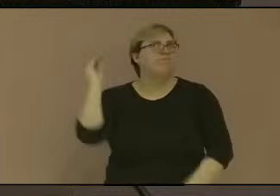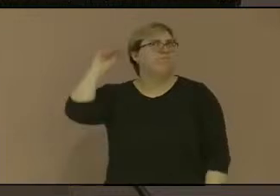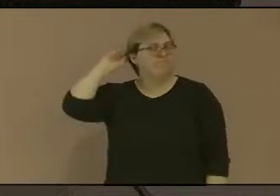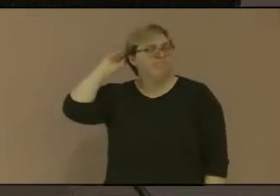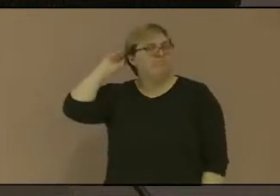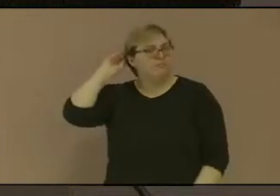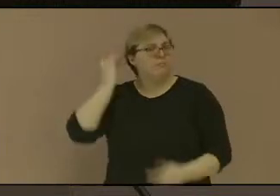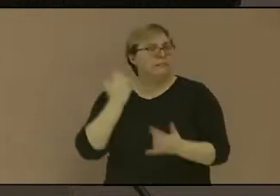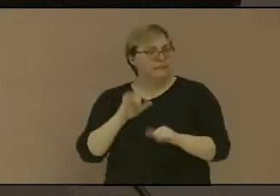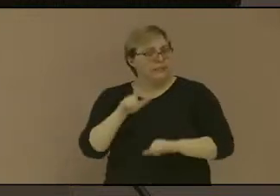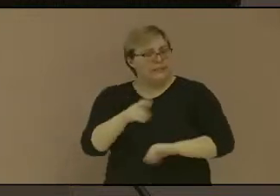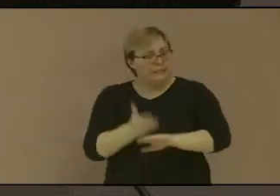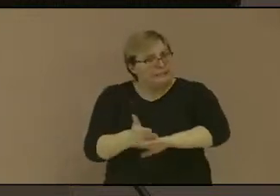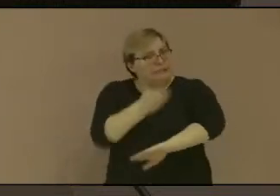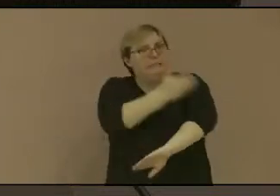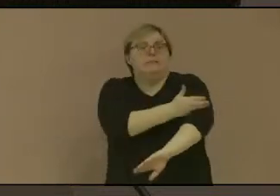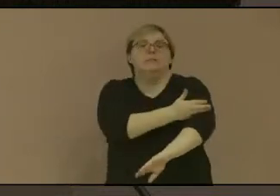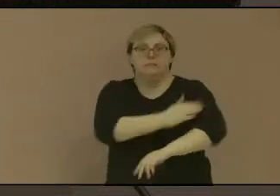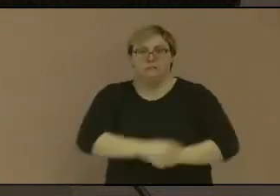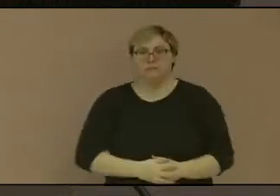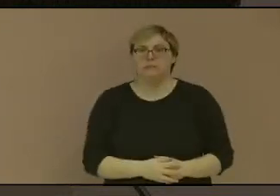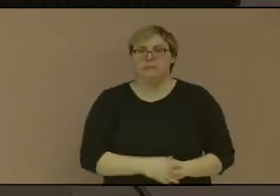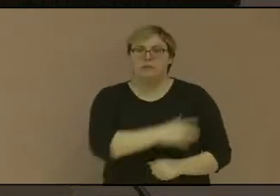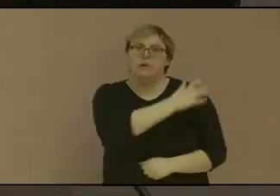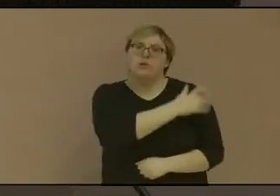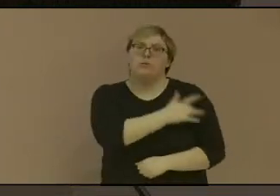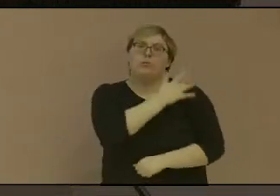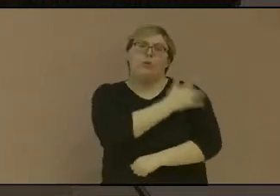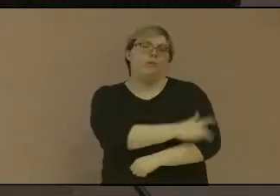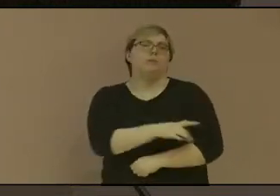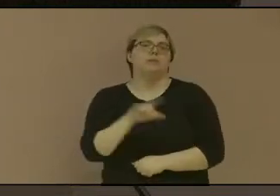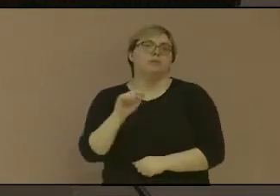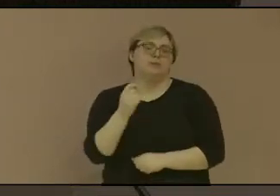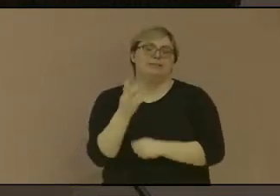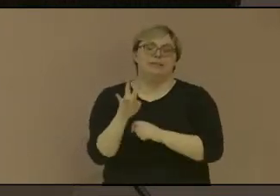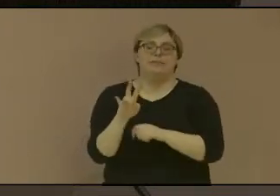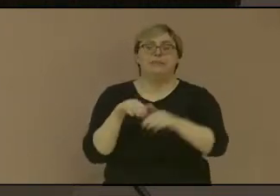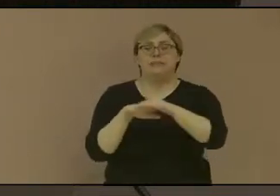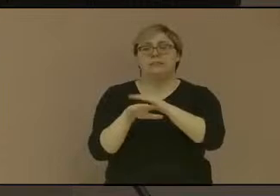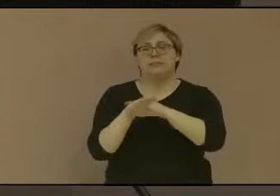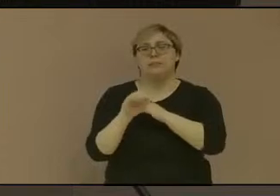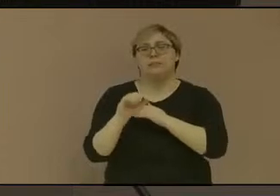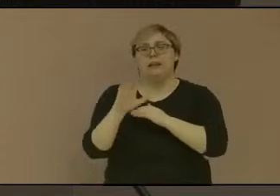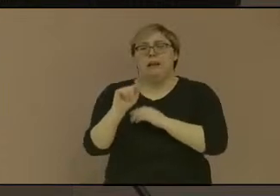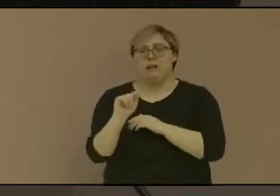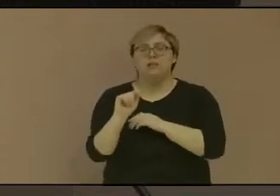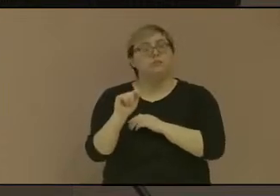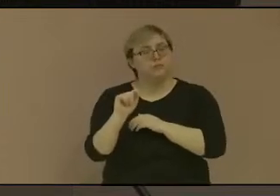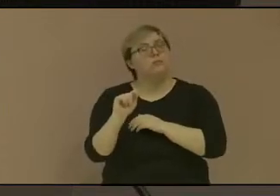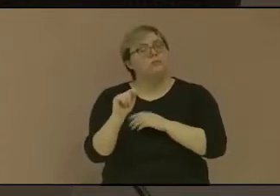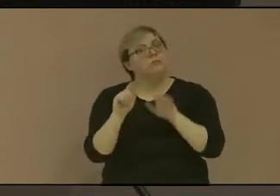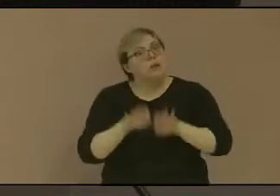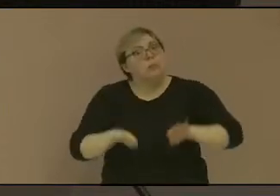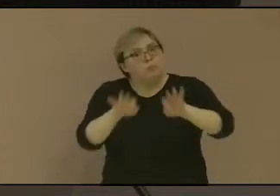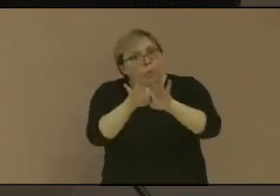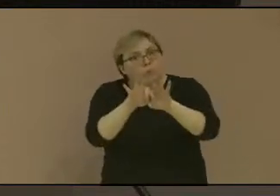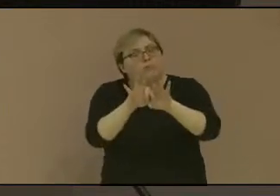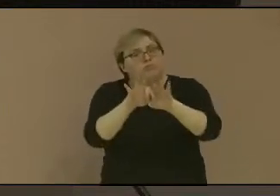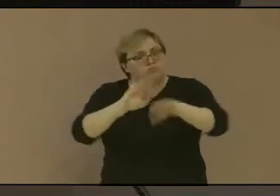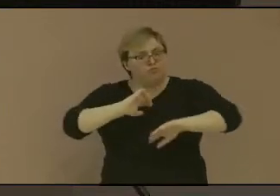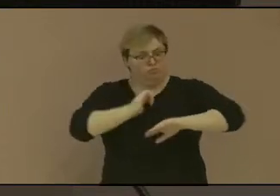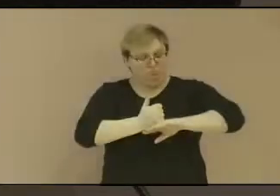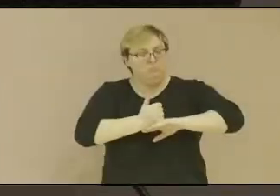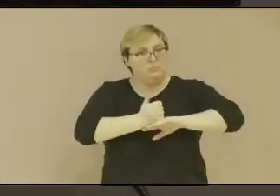province's 2017 Accessibility Act was a significant milestone, setting the stage for progress, but real change